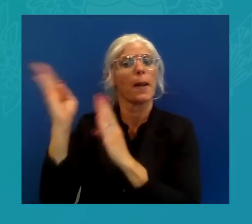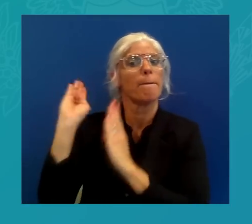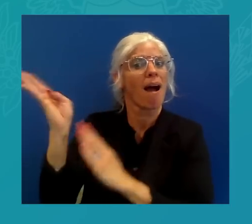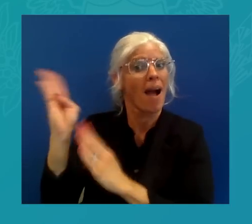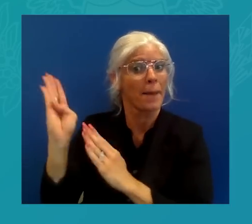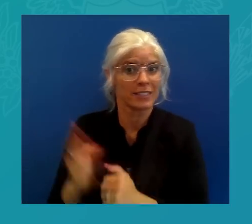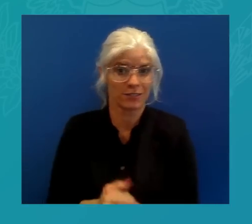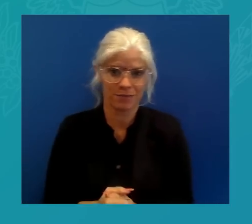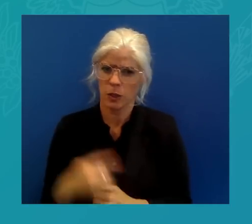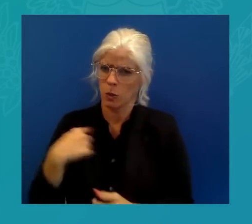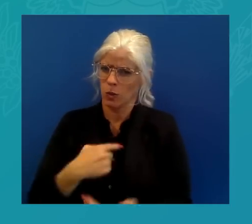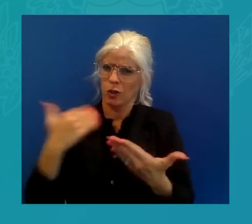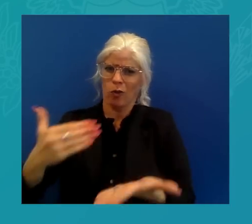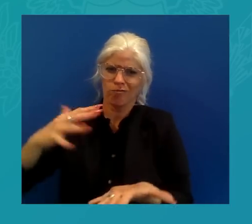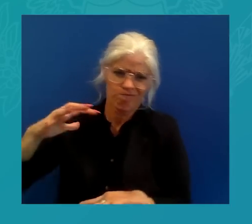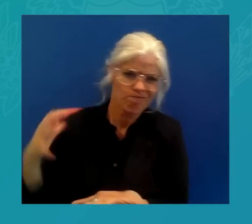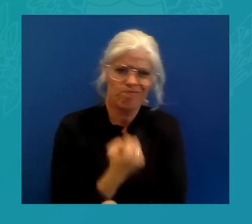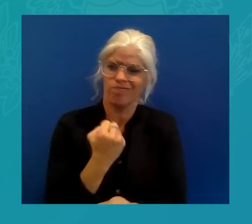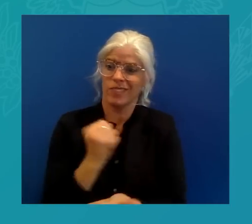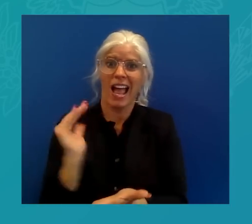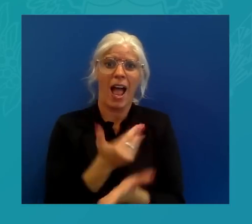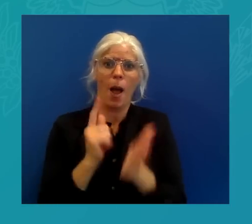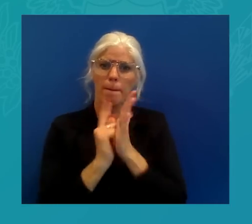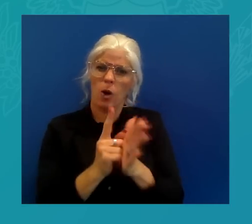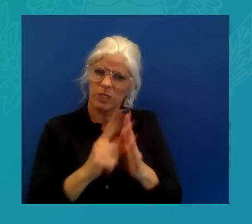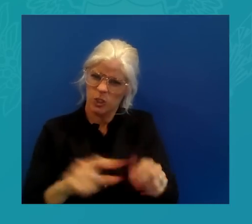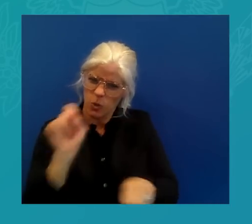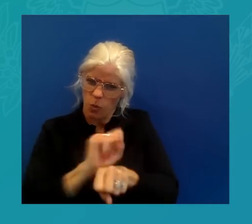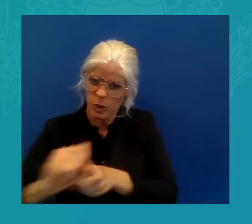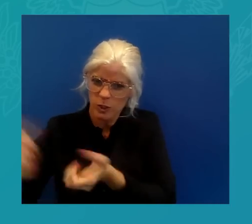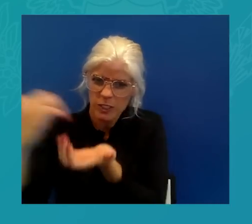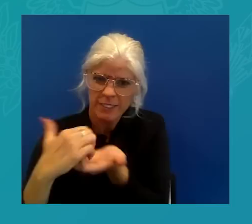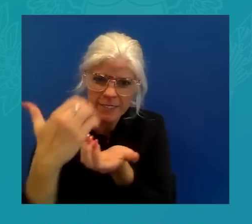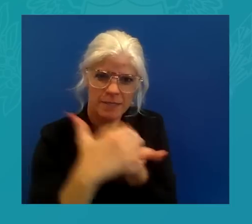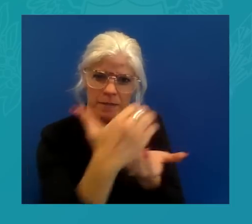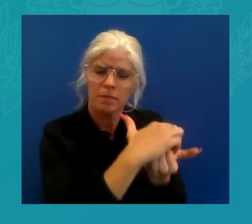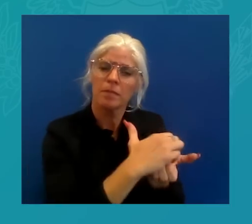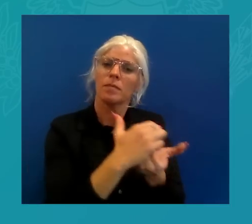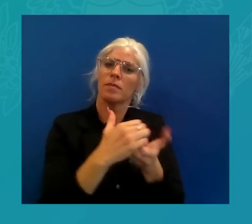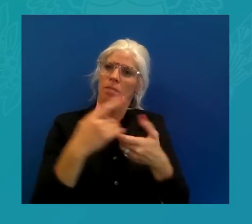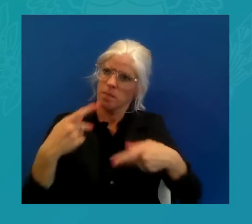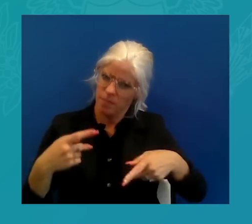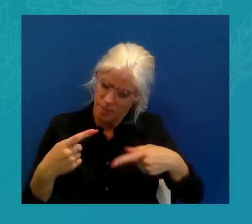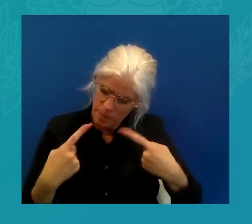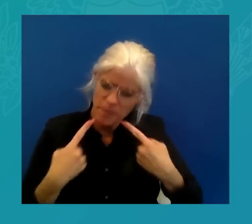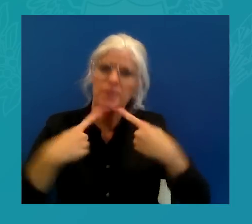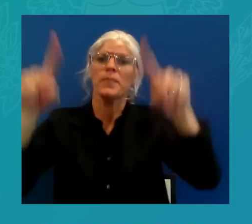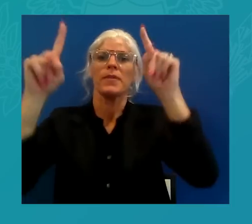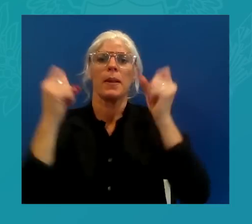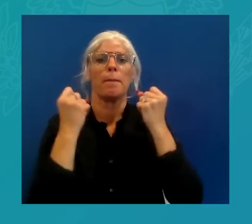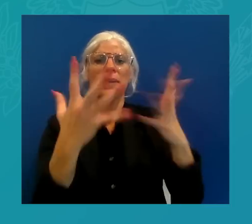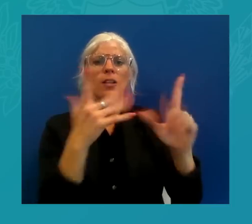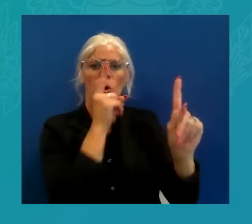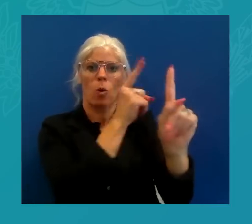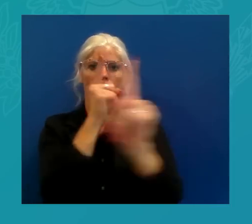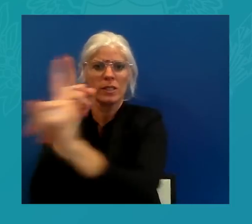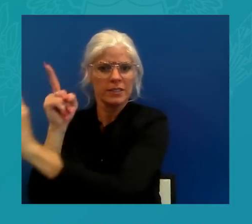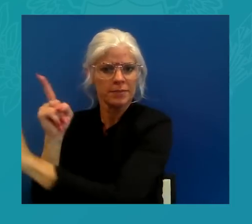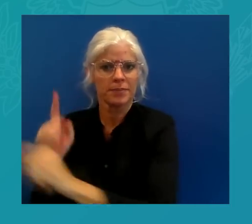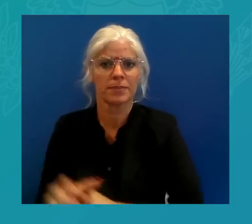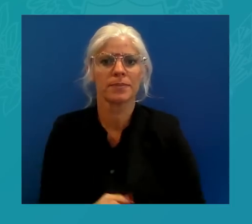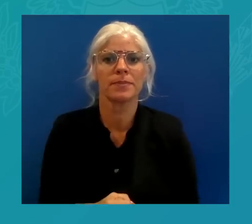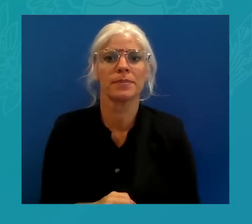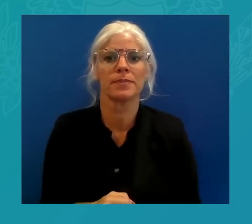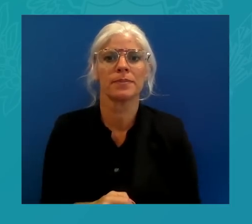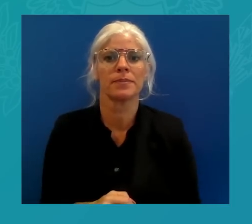deepen our engagement and to work together to produce tangible outcomes. Madam